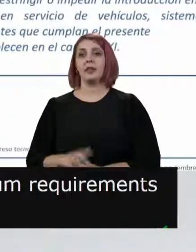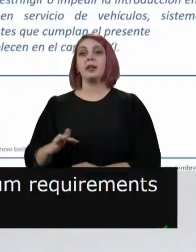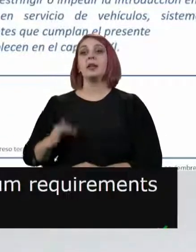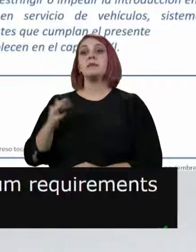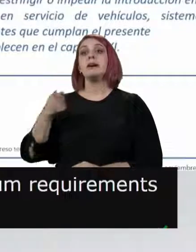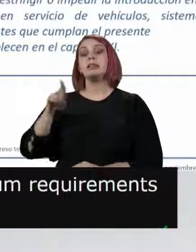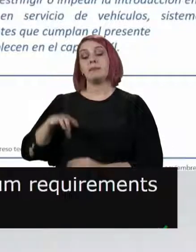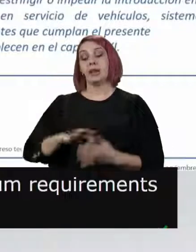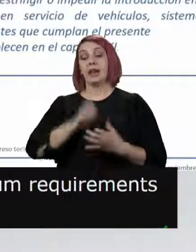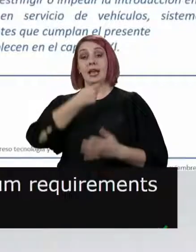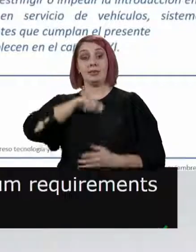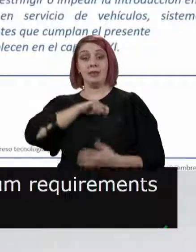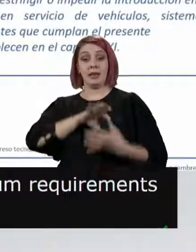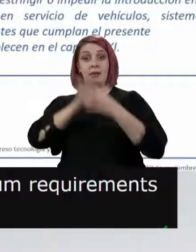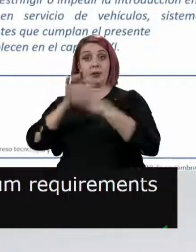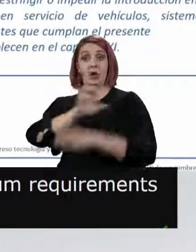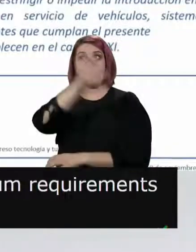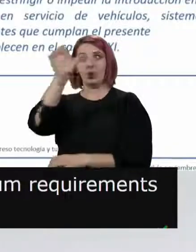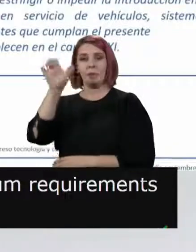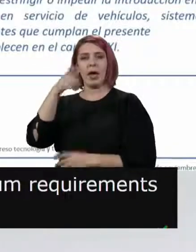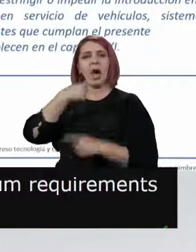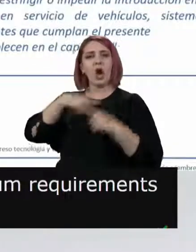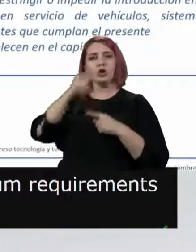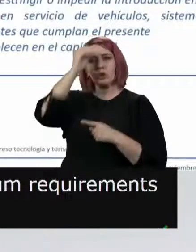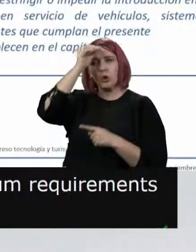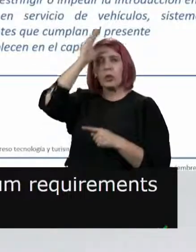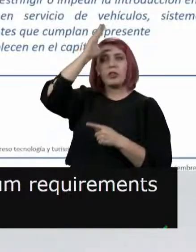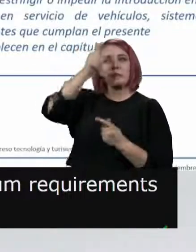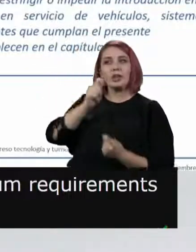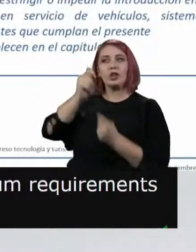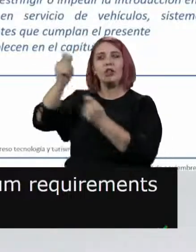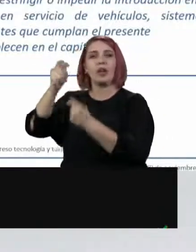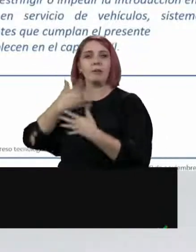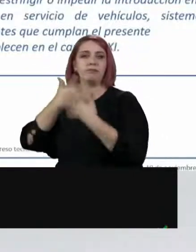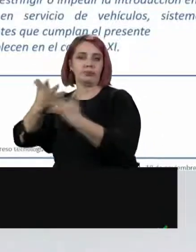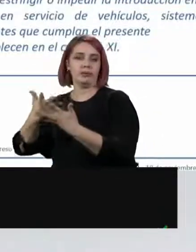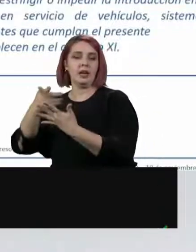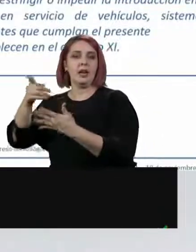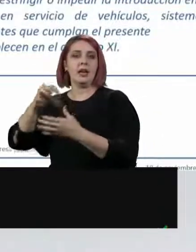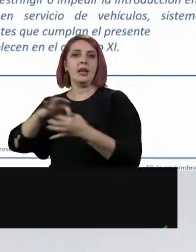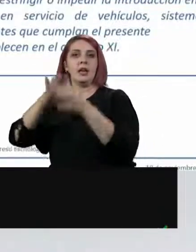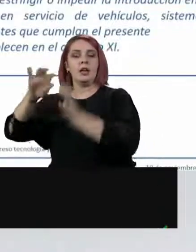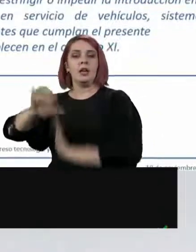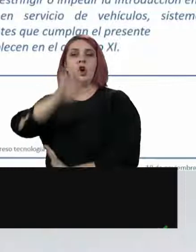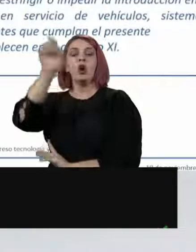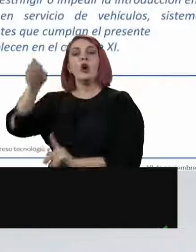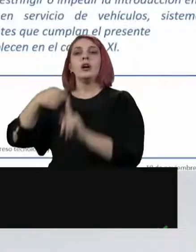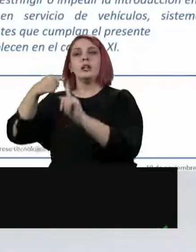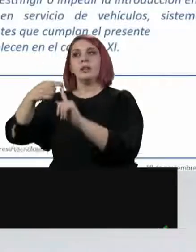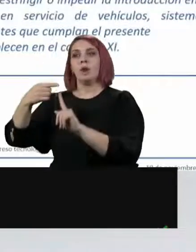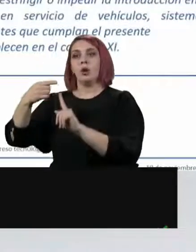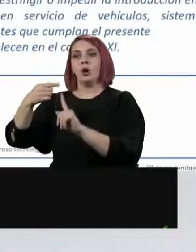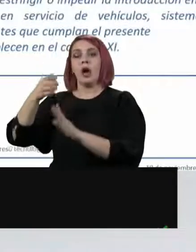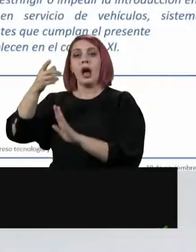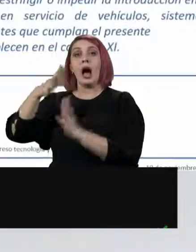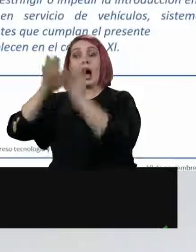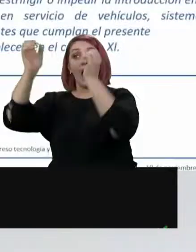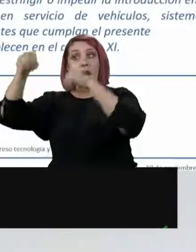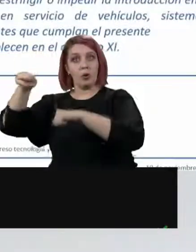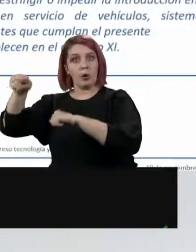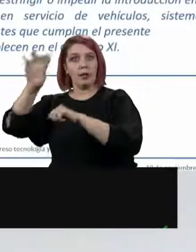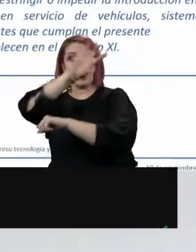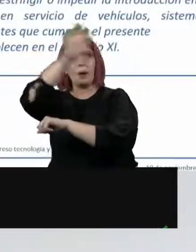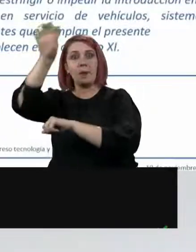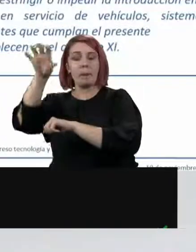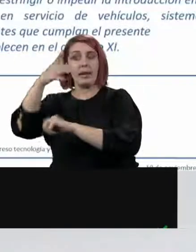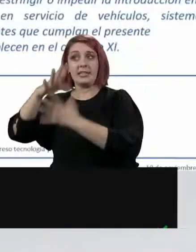soberanía a la Unión Europea. Spain as a sovereign, as a member state, has